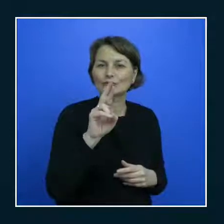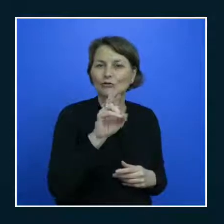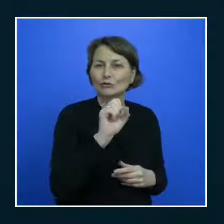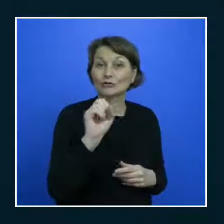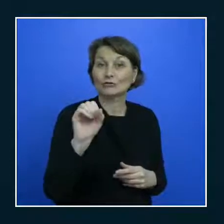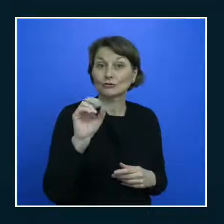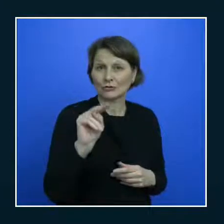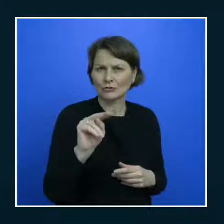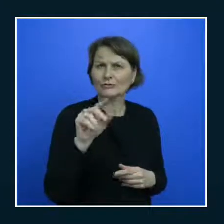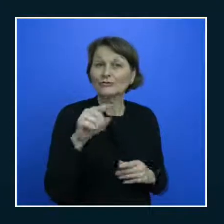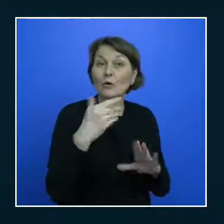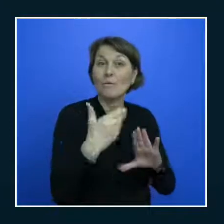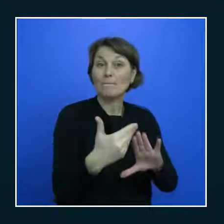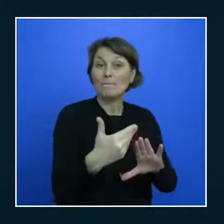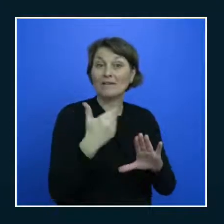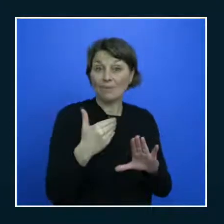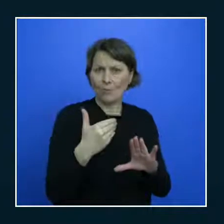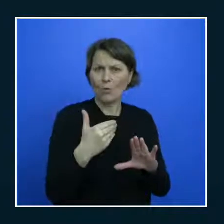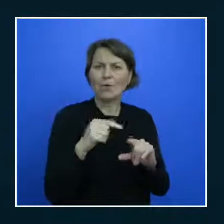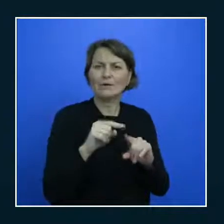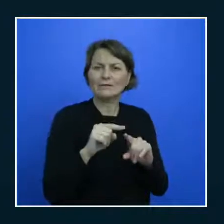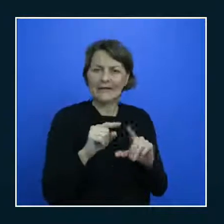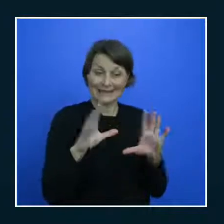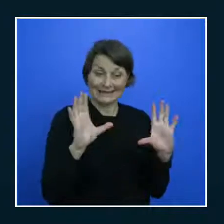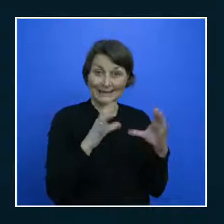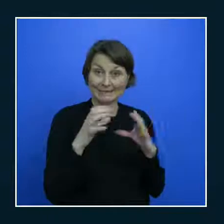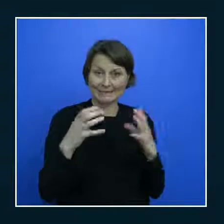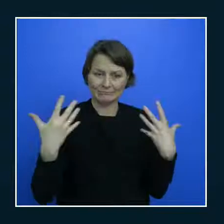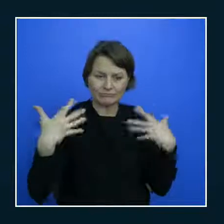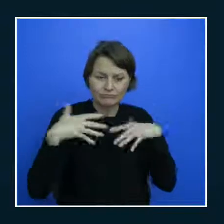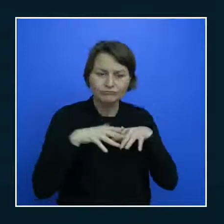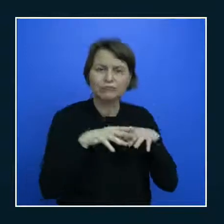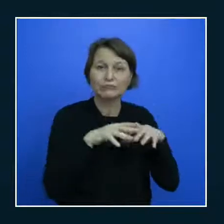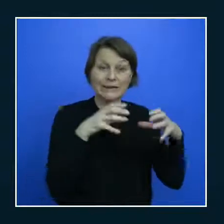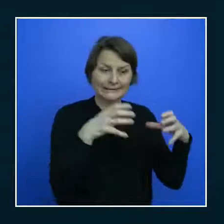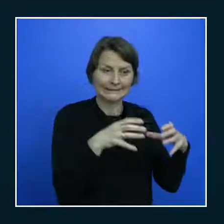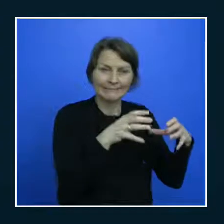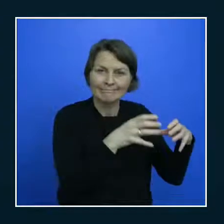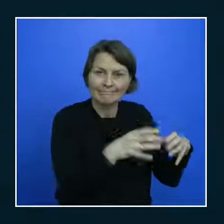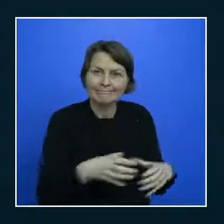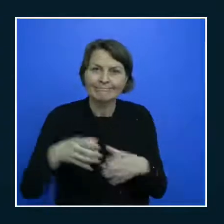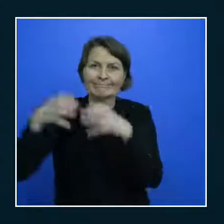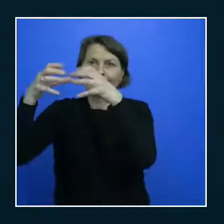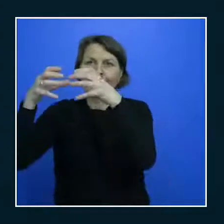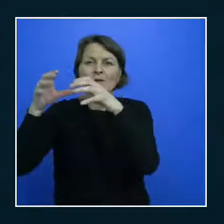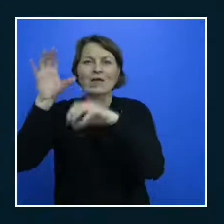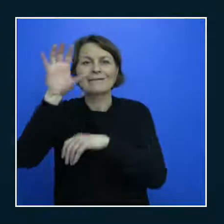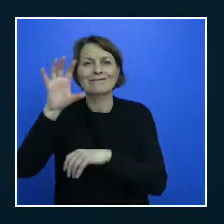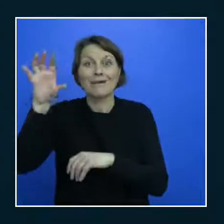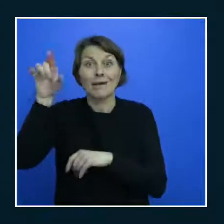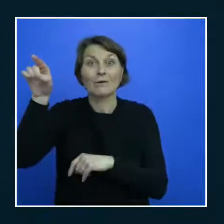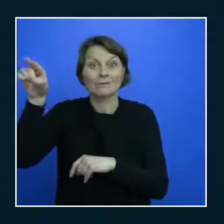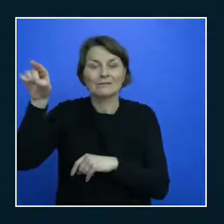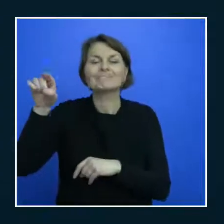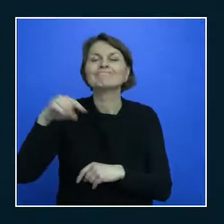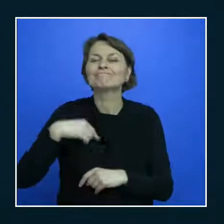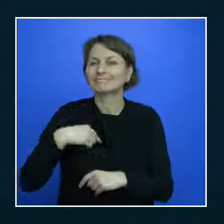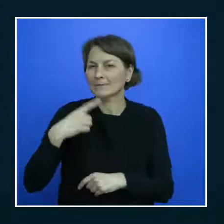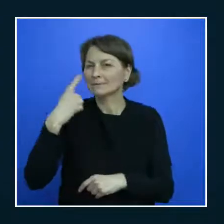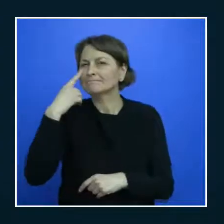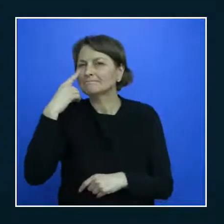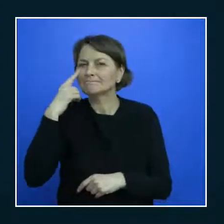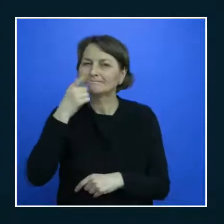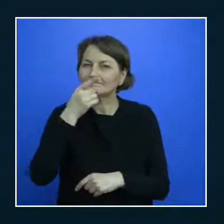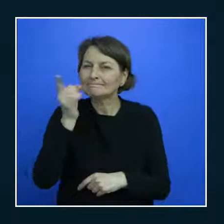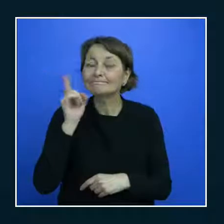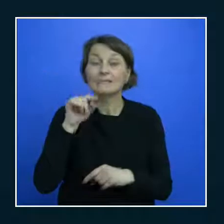before migrating an old .NET application to the cloud, where we're going to find out that projects turned into